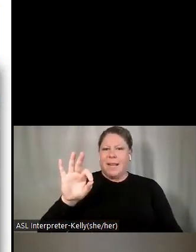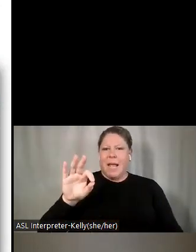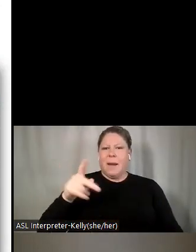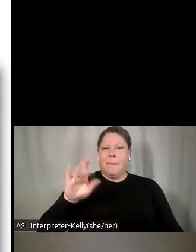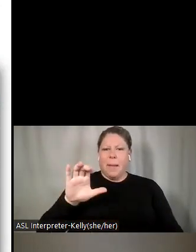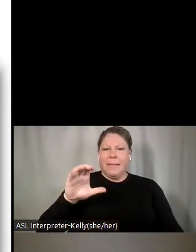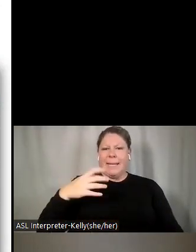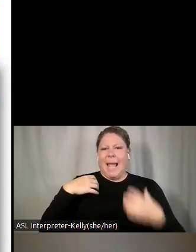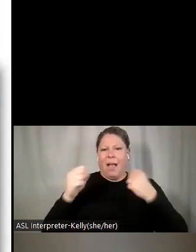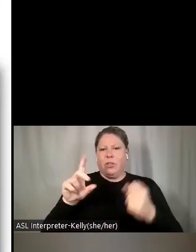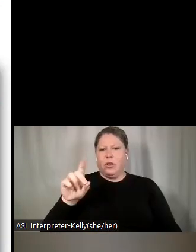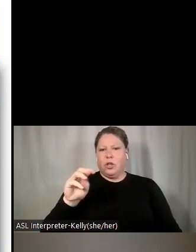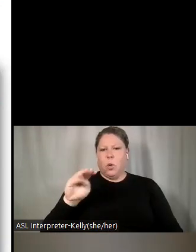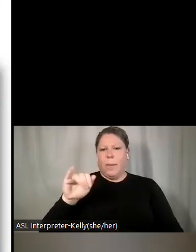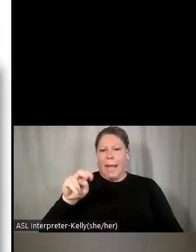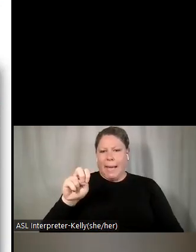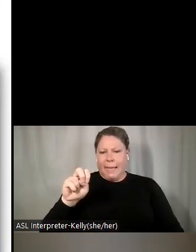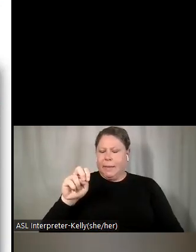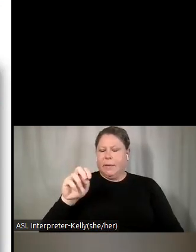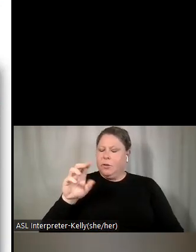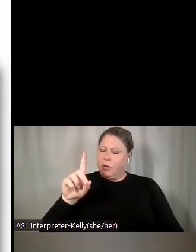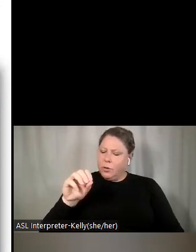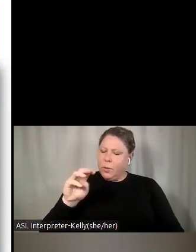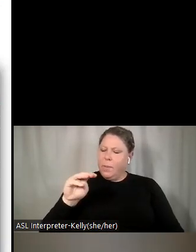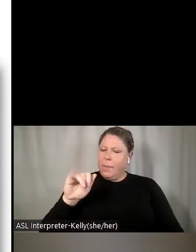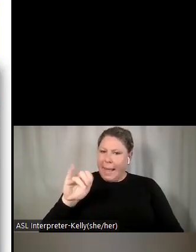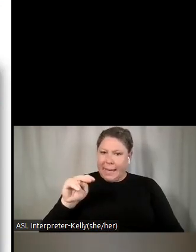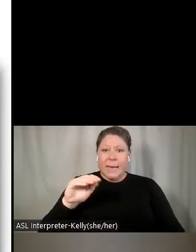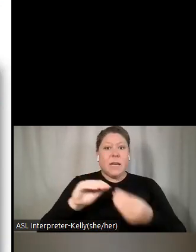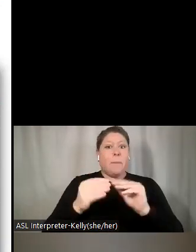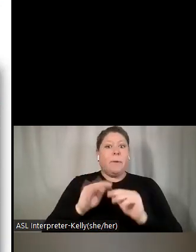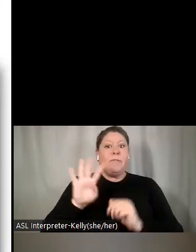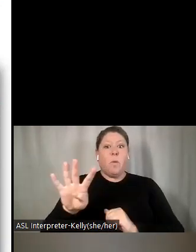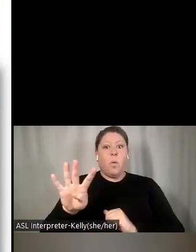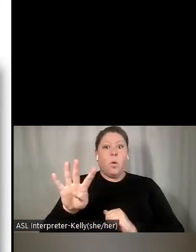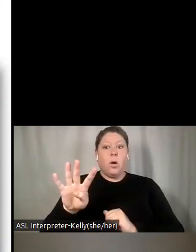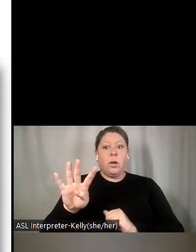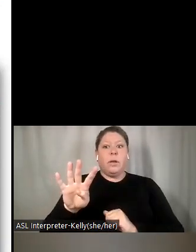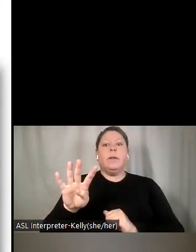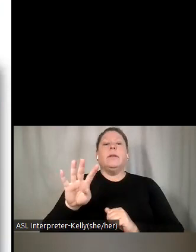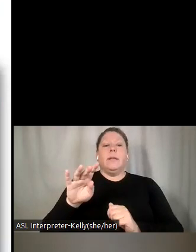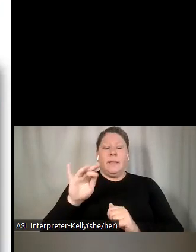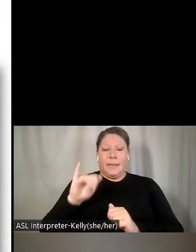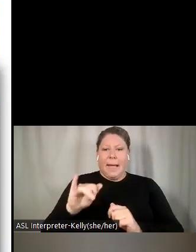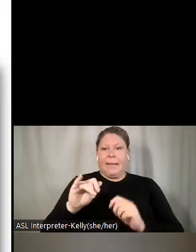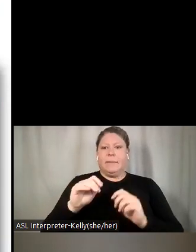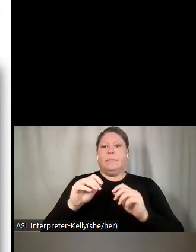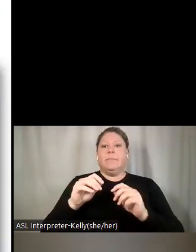4 is specifically and solely focused on developing and equipping CDPH staff and